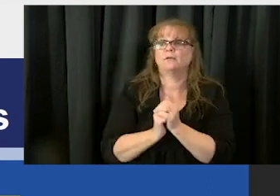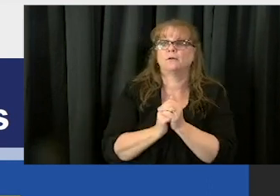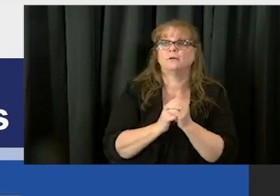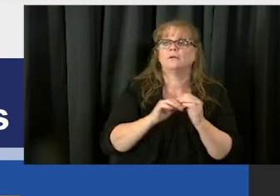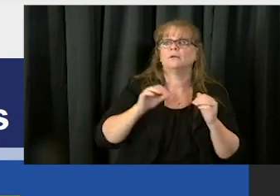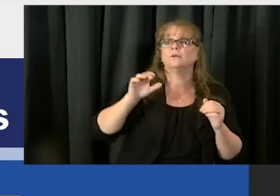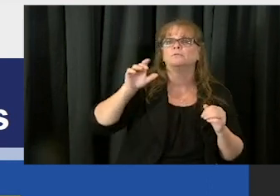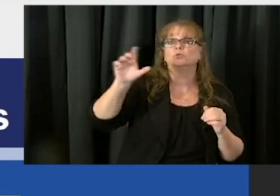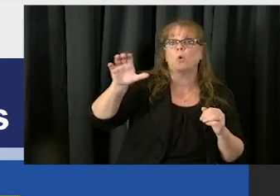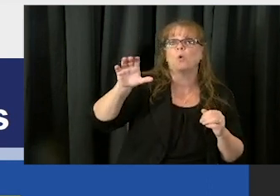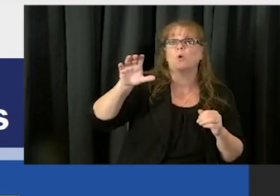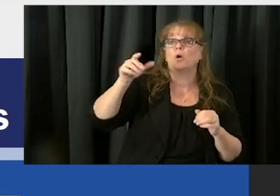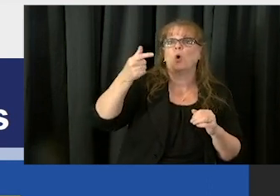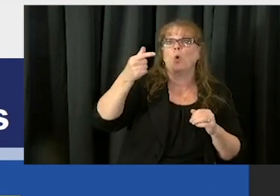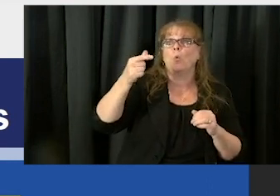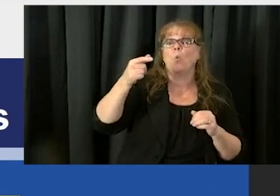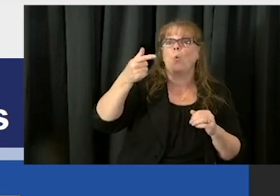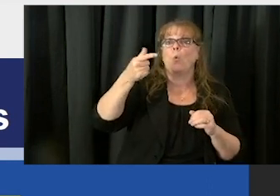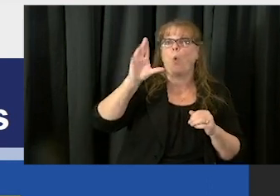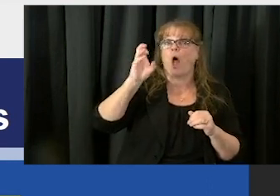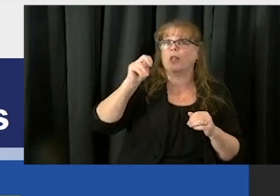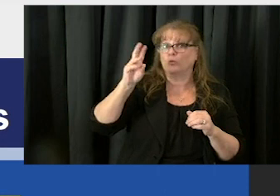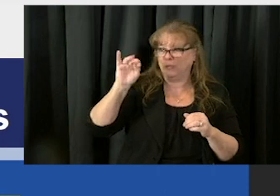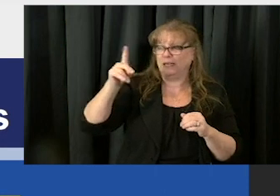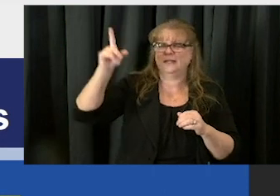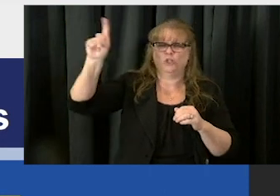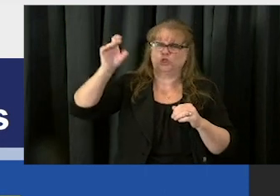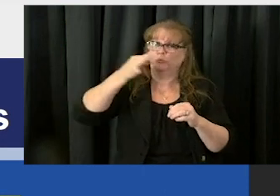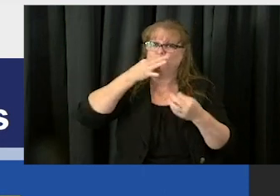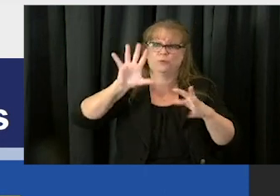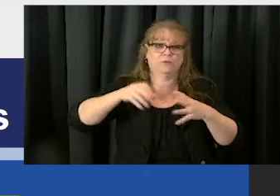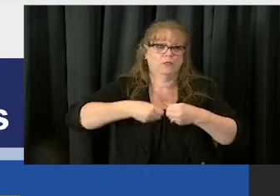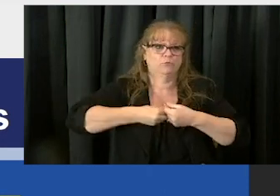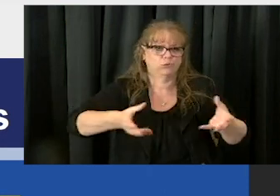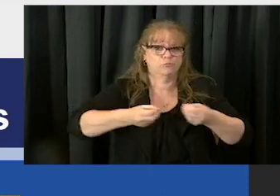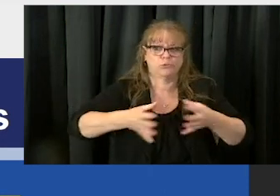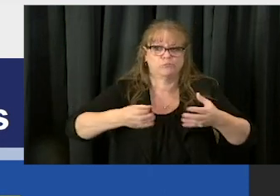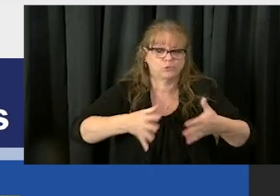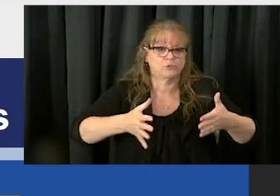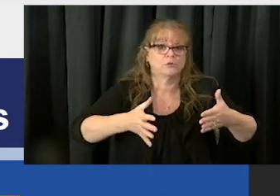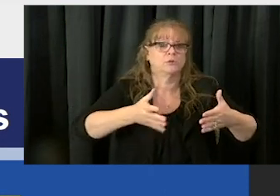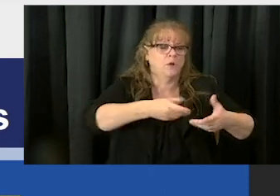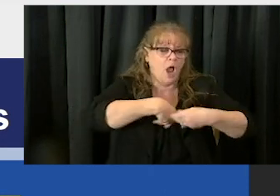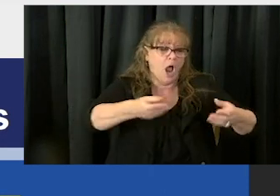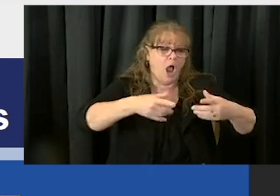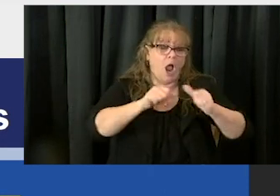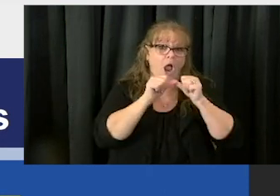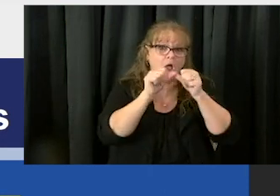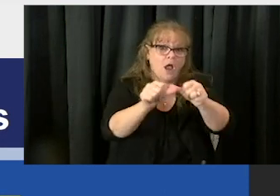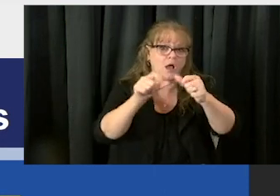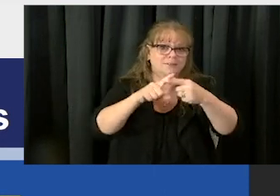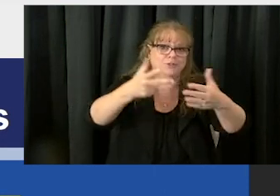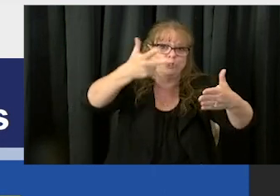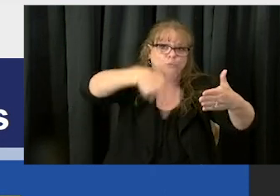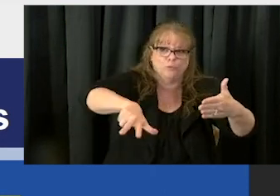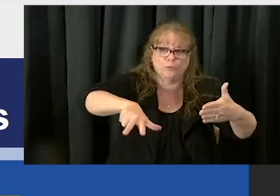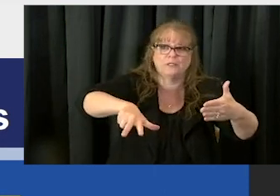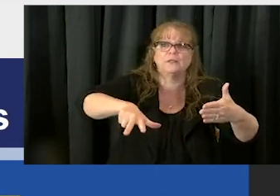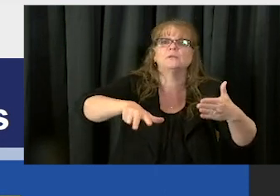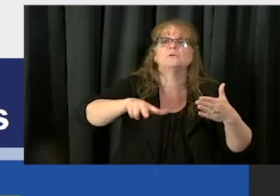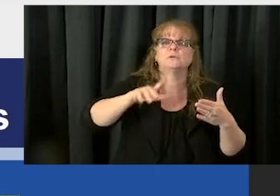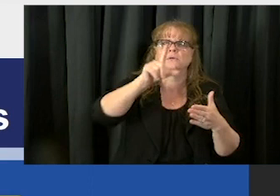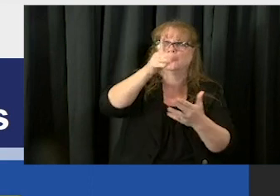we will do our best to hold them accountable. Those are federal contracts, but I've had conversations with CVS and Walgreens executives, and we'll